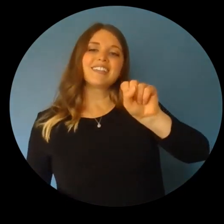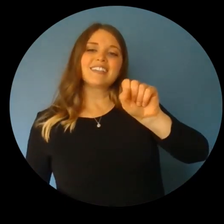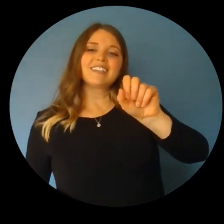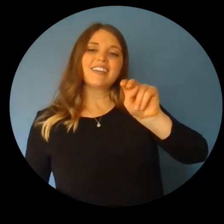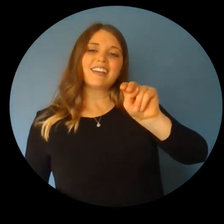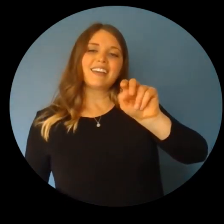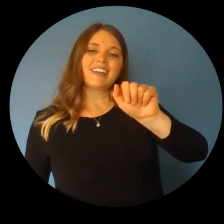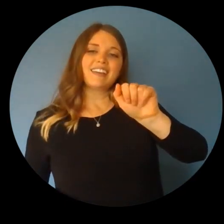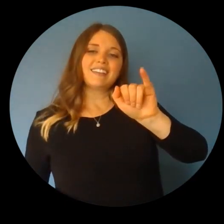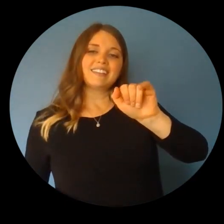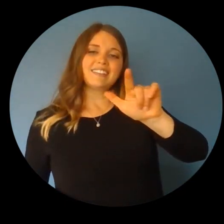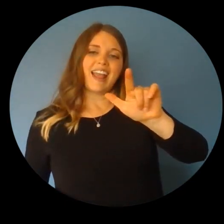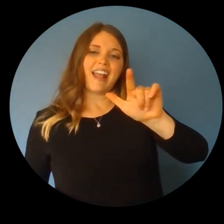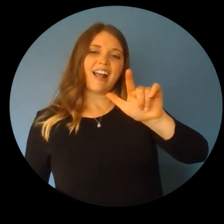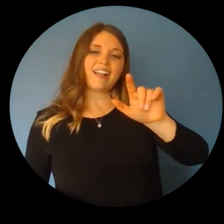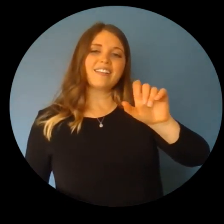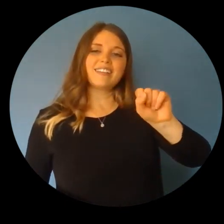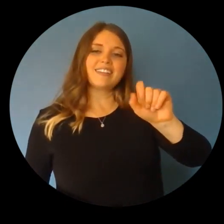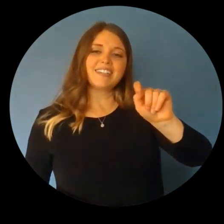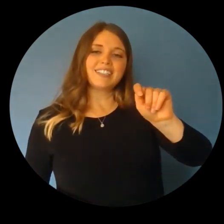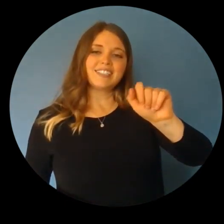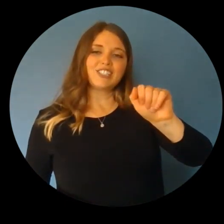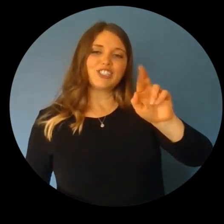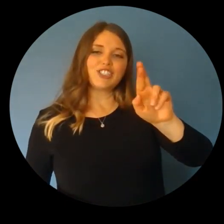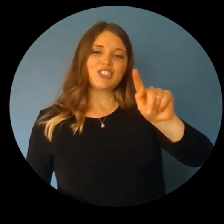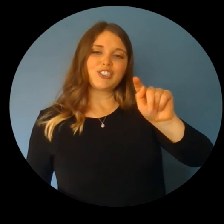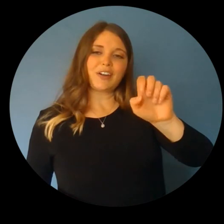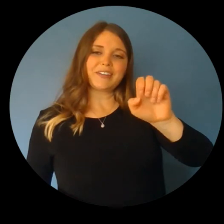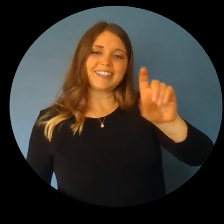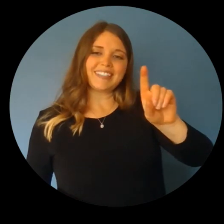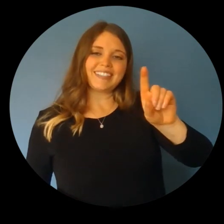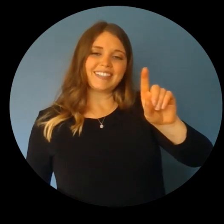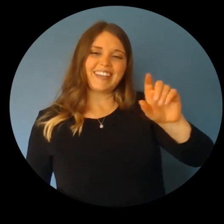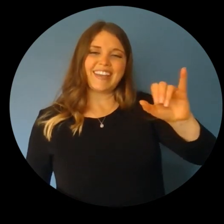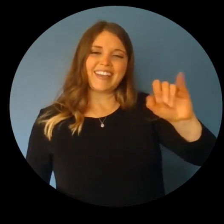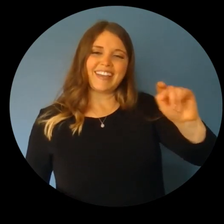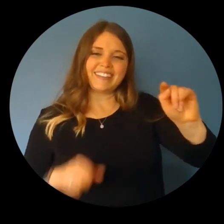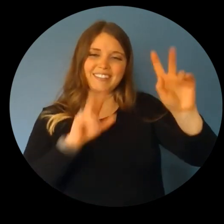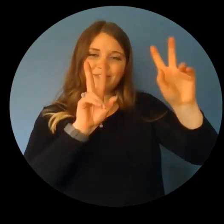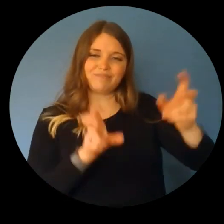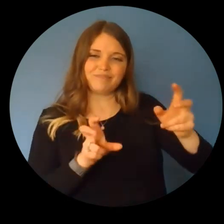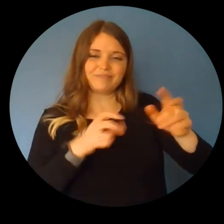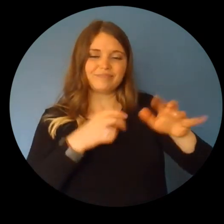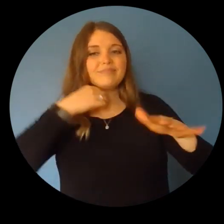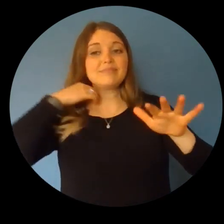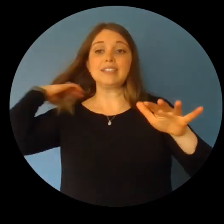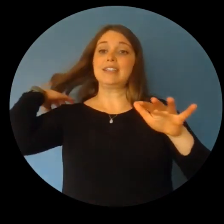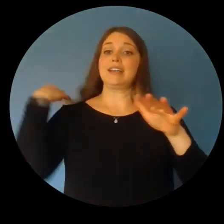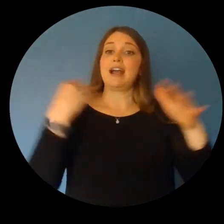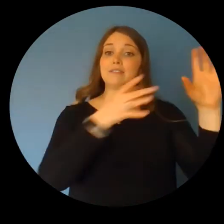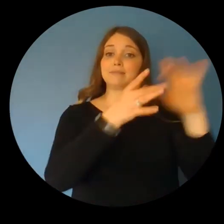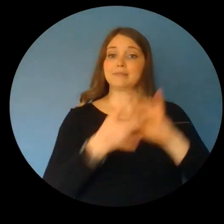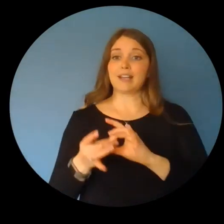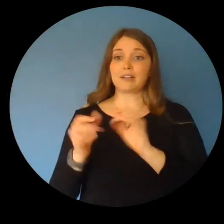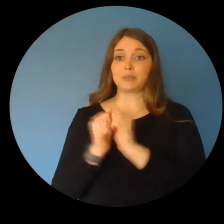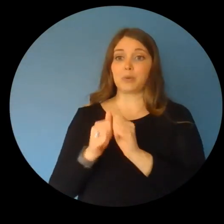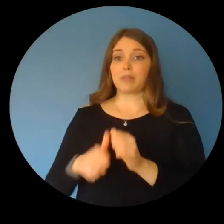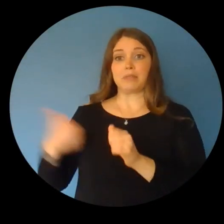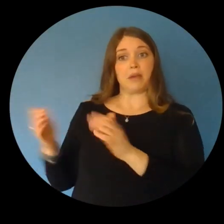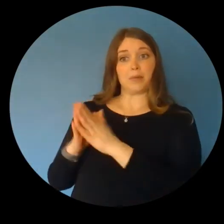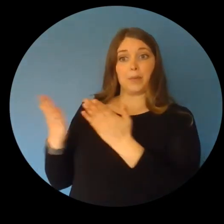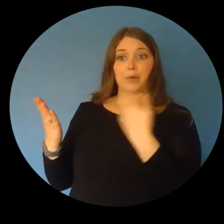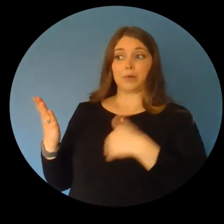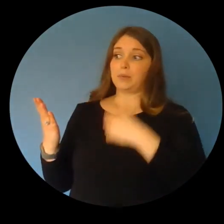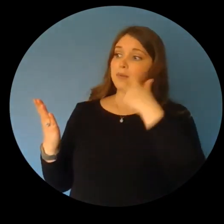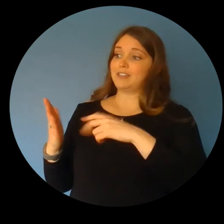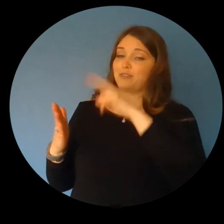It. All right. And it kind of goes along with the book that we just read. I think you'll